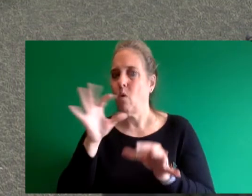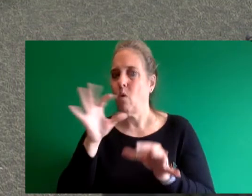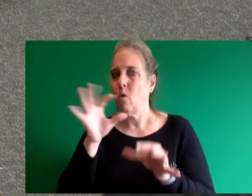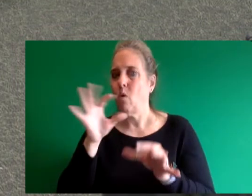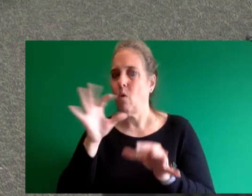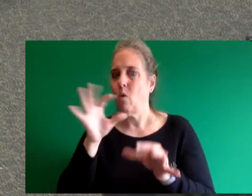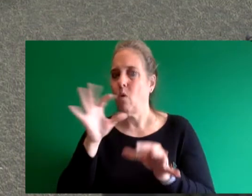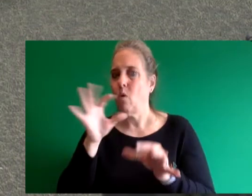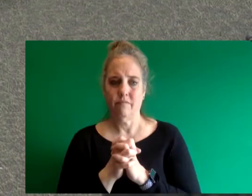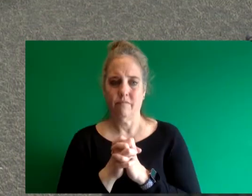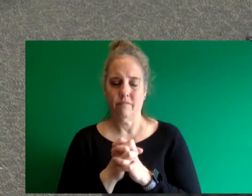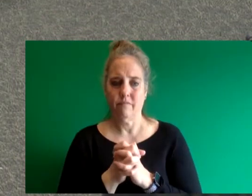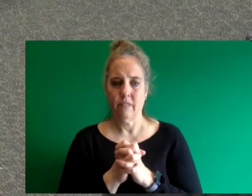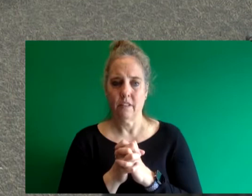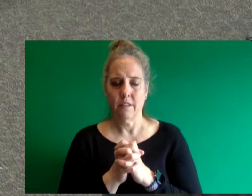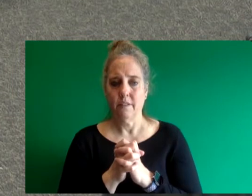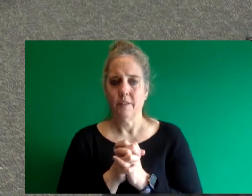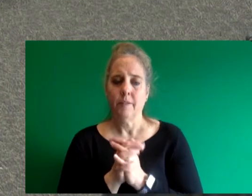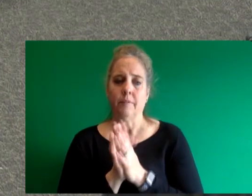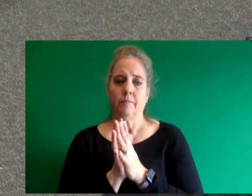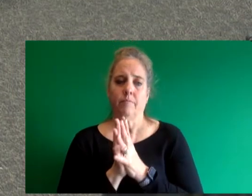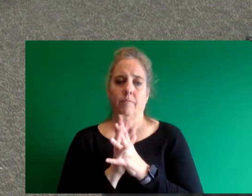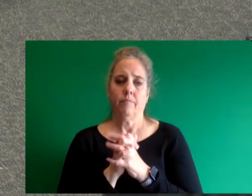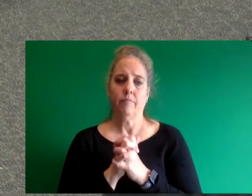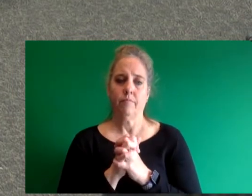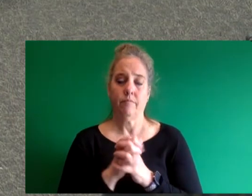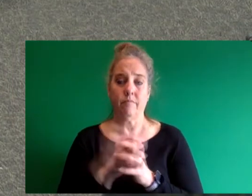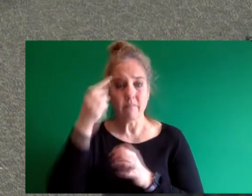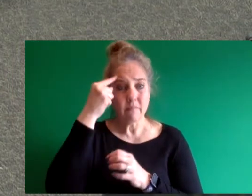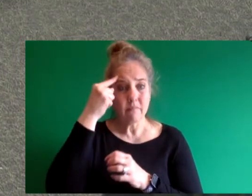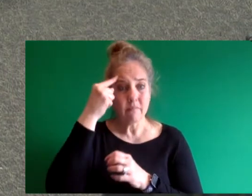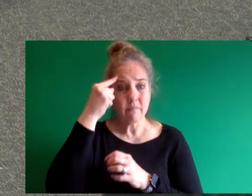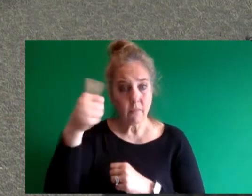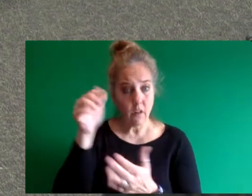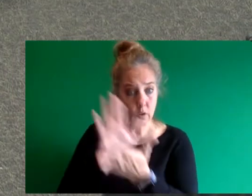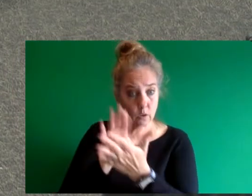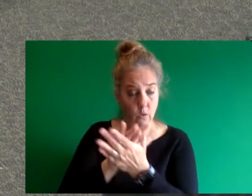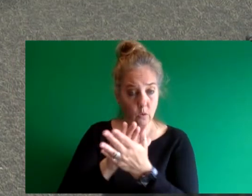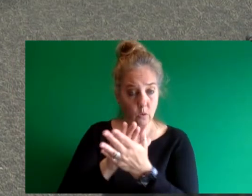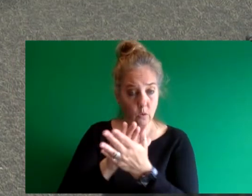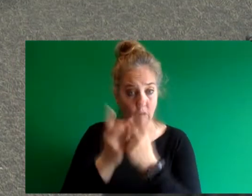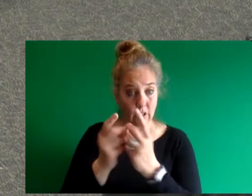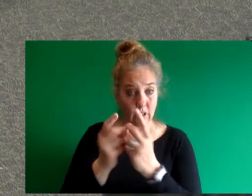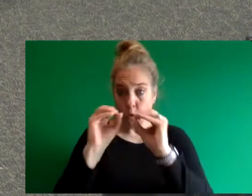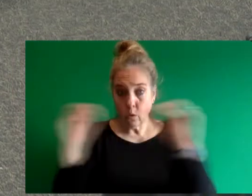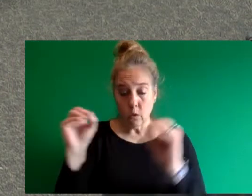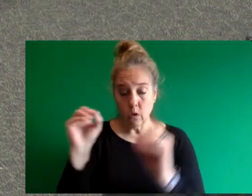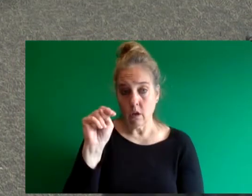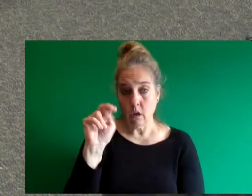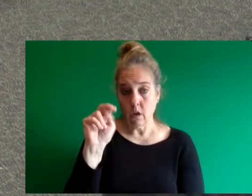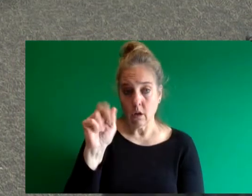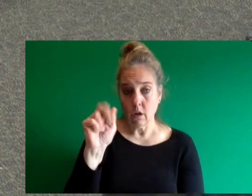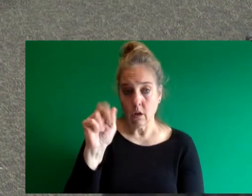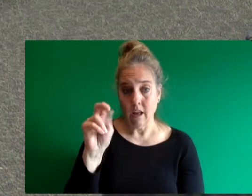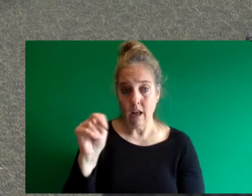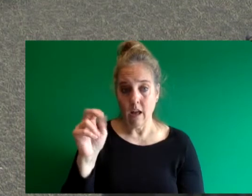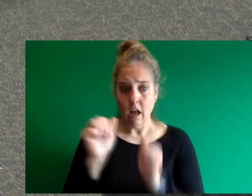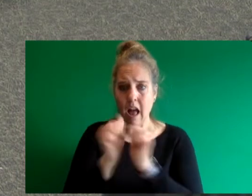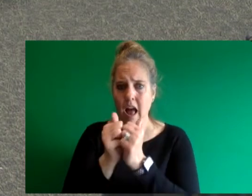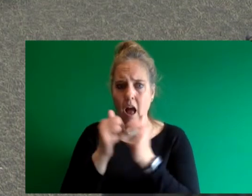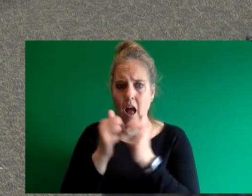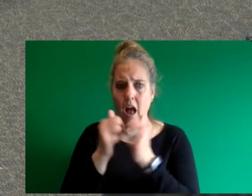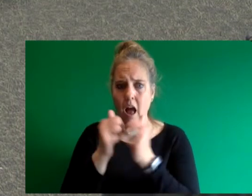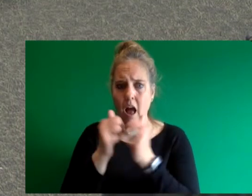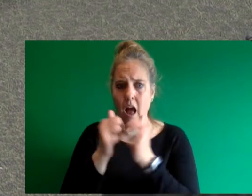it, what's the delayed process for that? And how can public health actually step up and support access to that? You all are going to